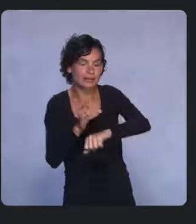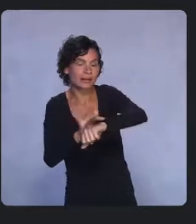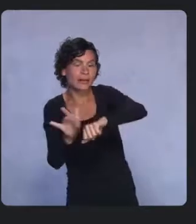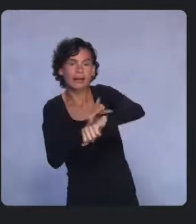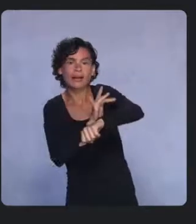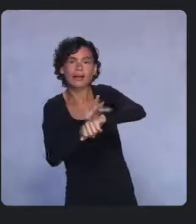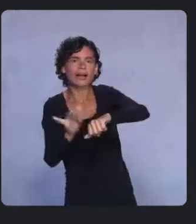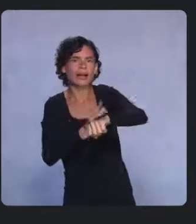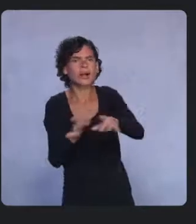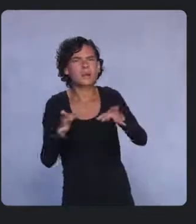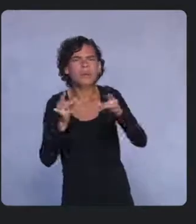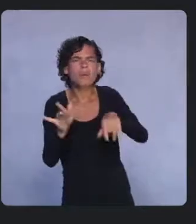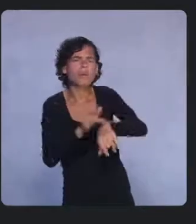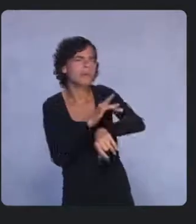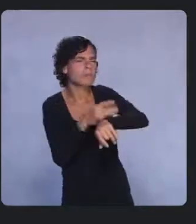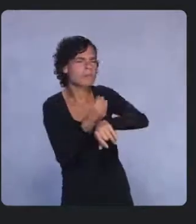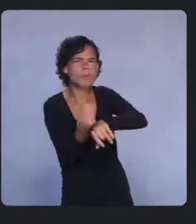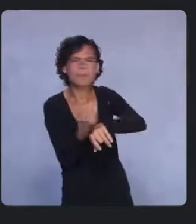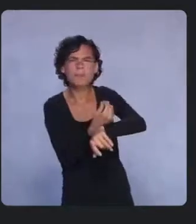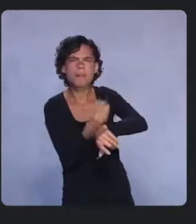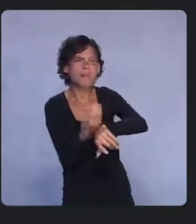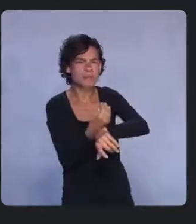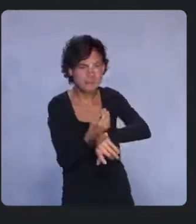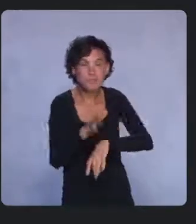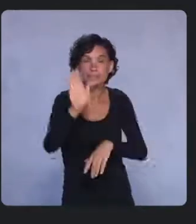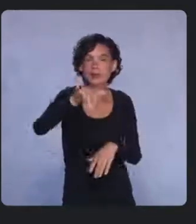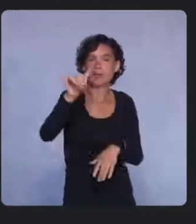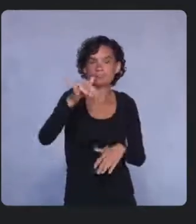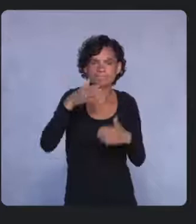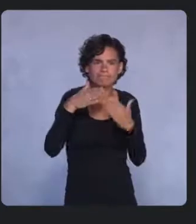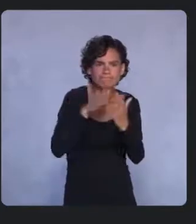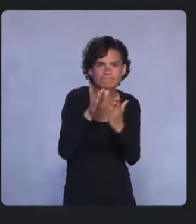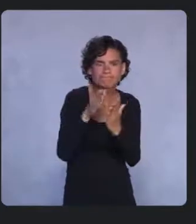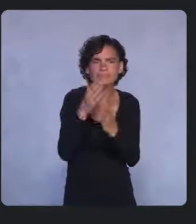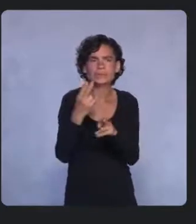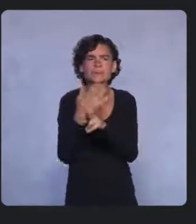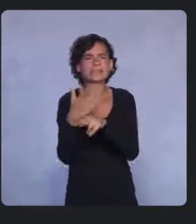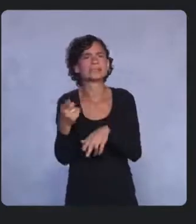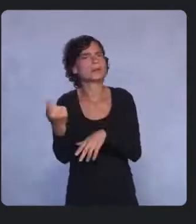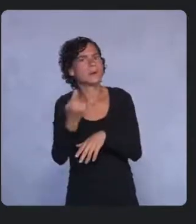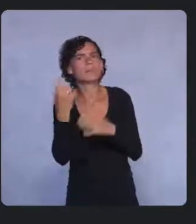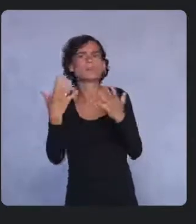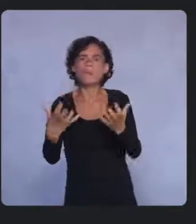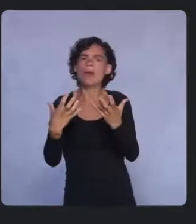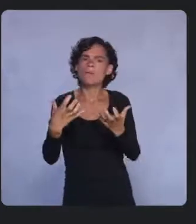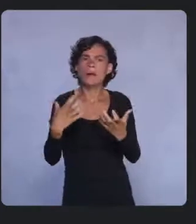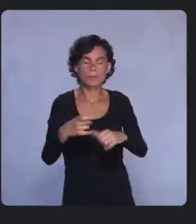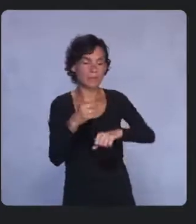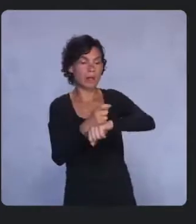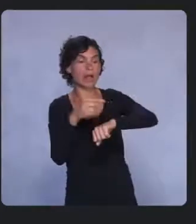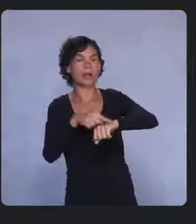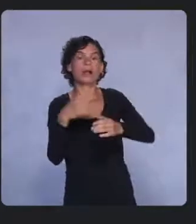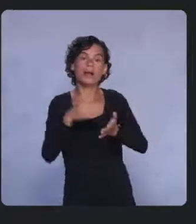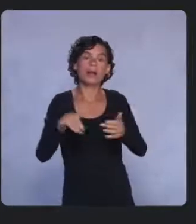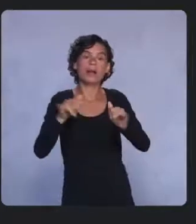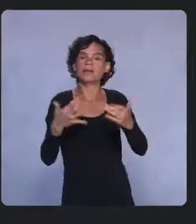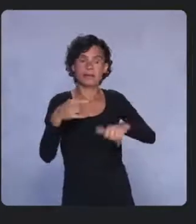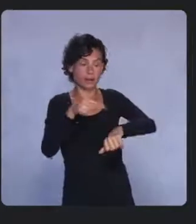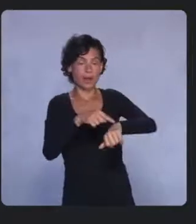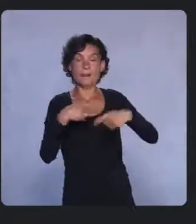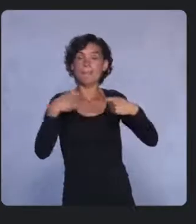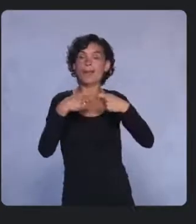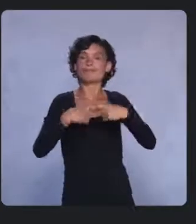smooth. We're also addressing what consumers always want from a wearable: longer battery